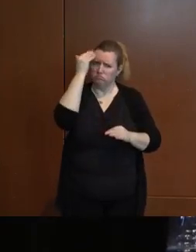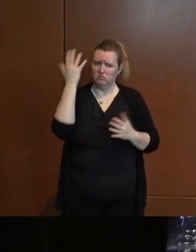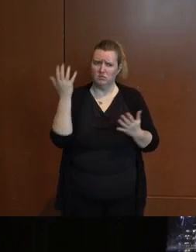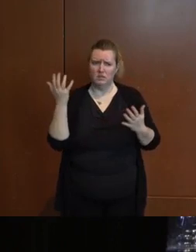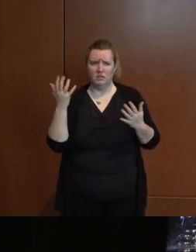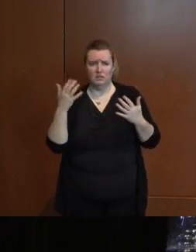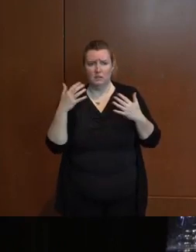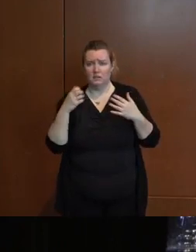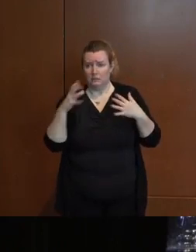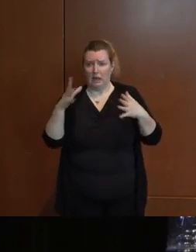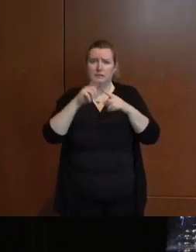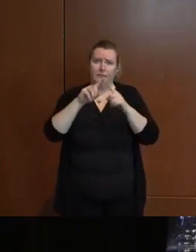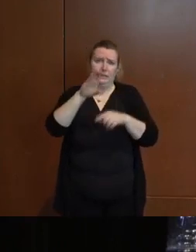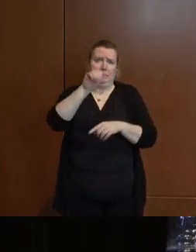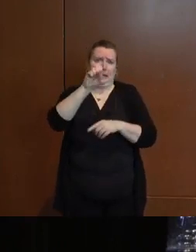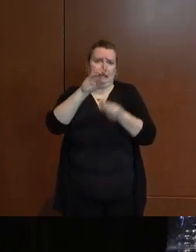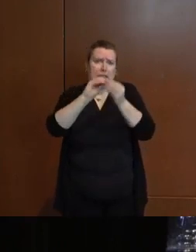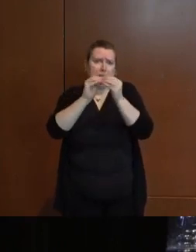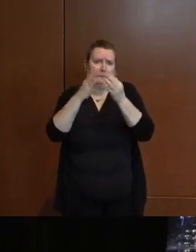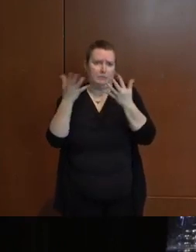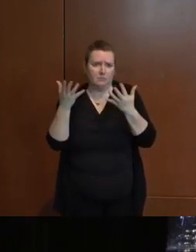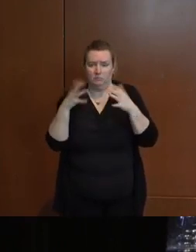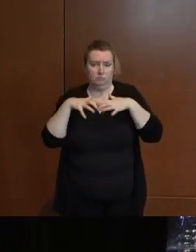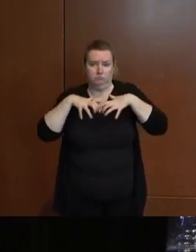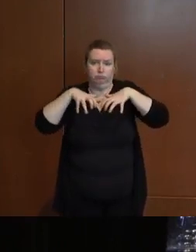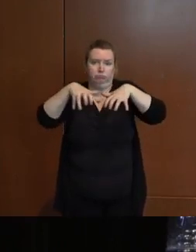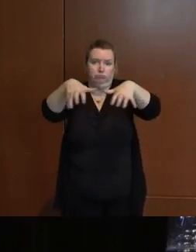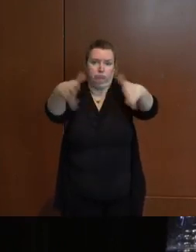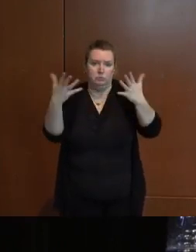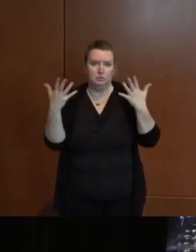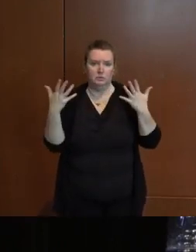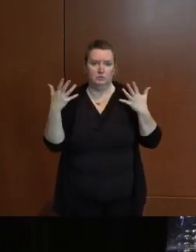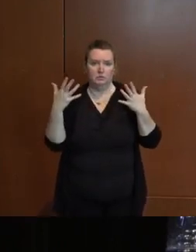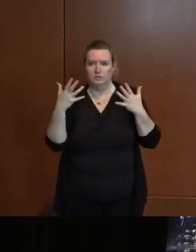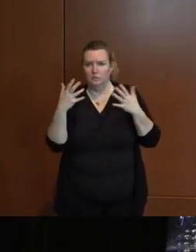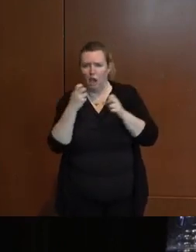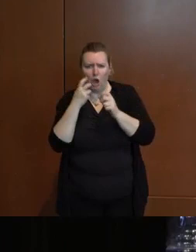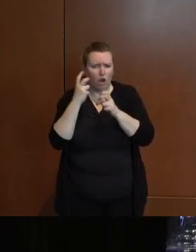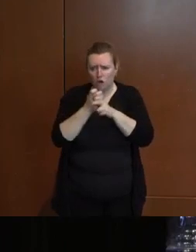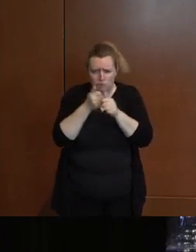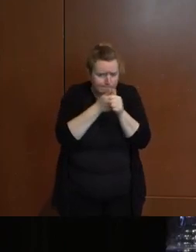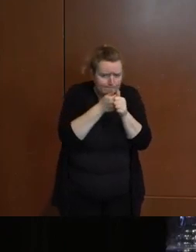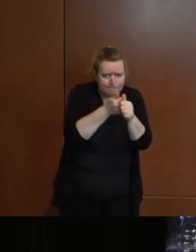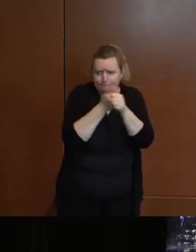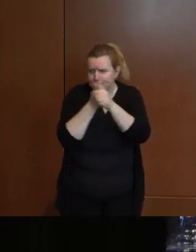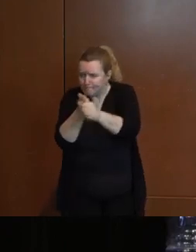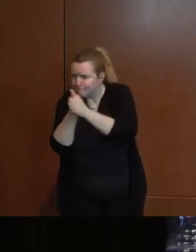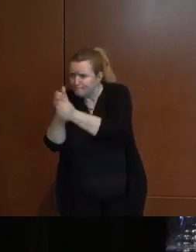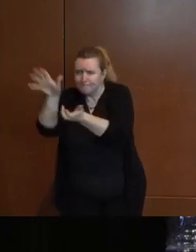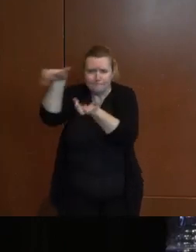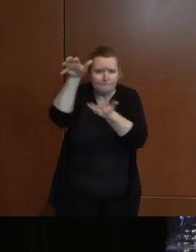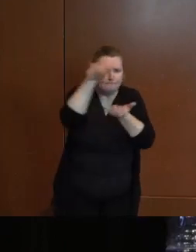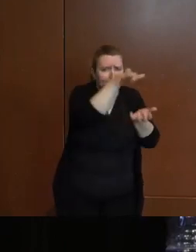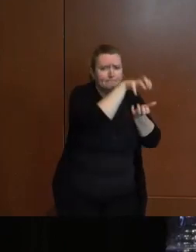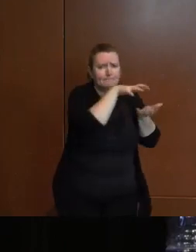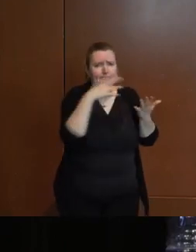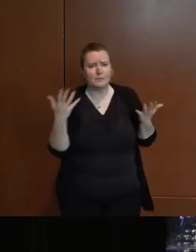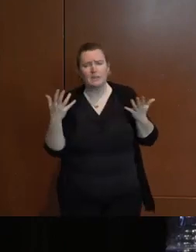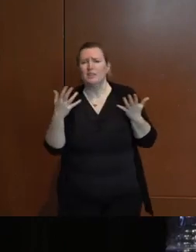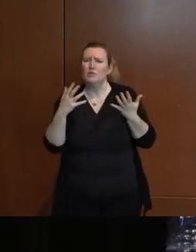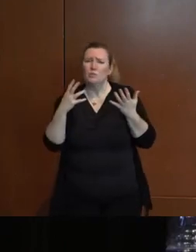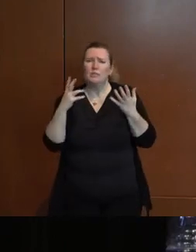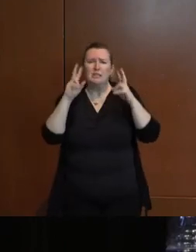track outcomes on all these people. We are working to get more of that information. We do have a team working to get what we call these outcomes type data. At